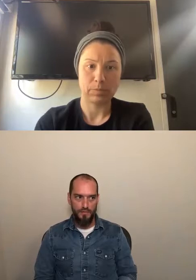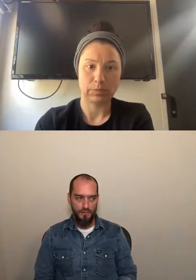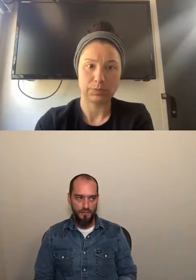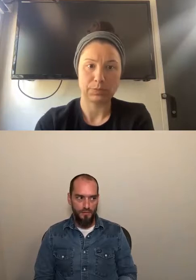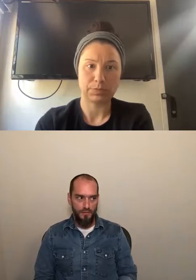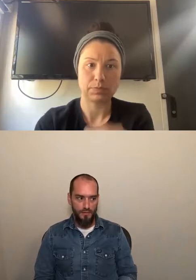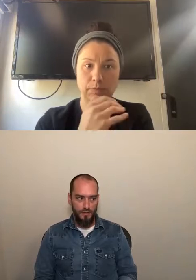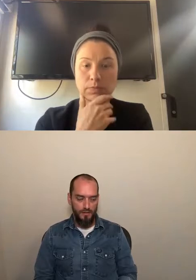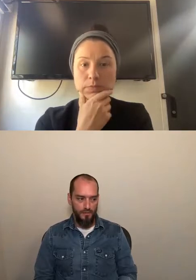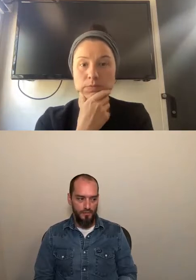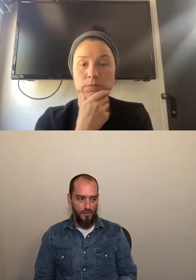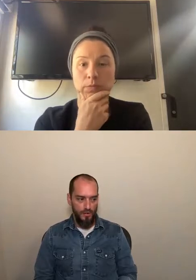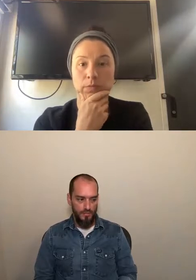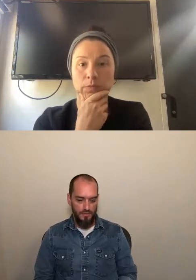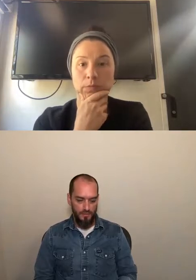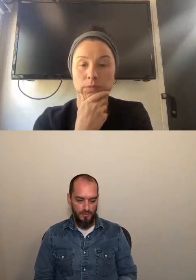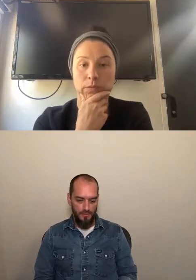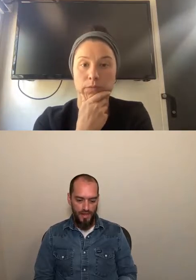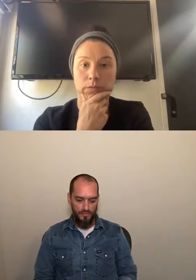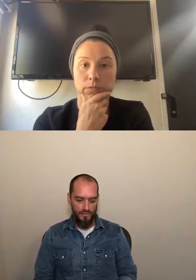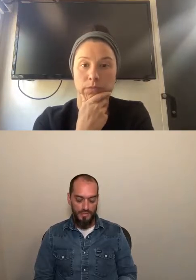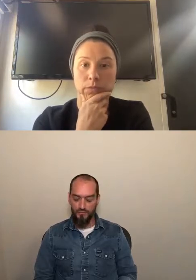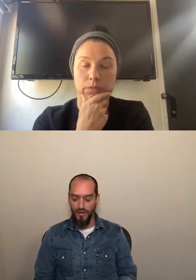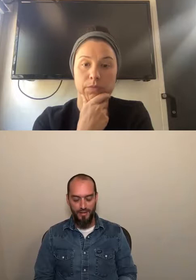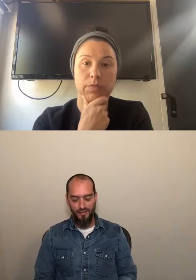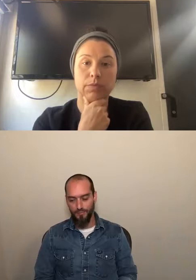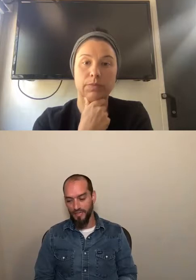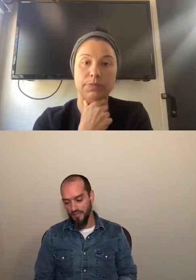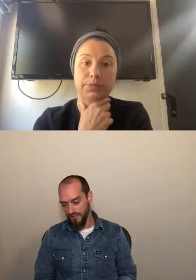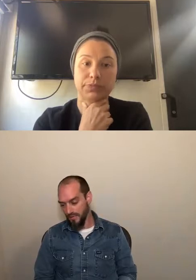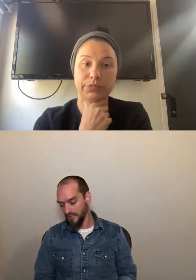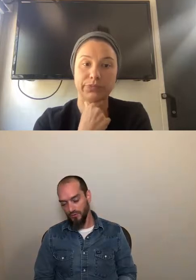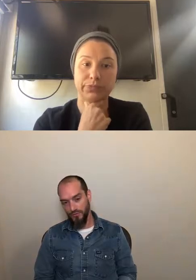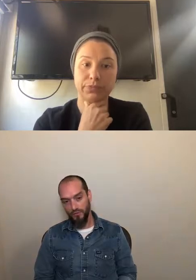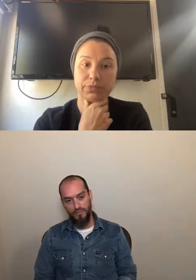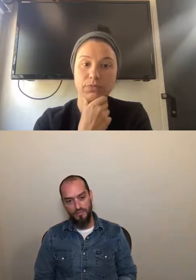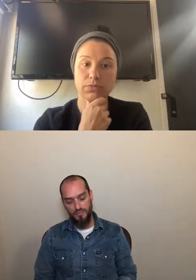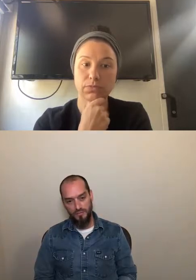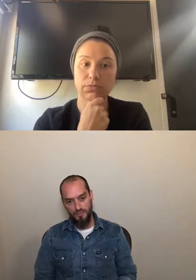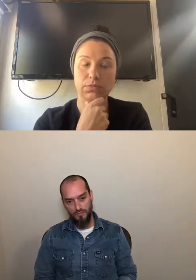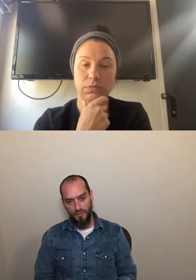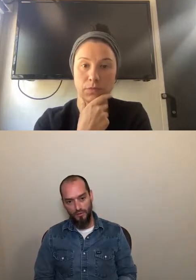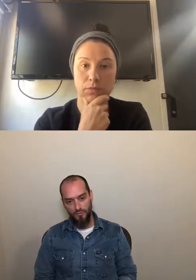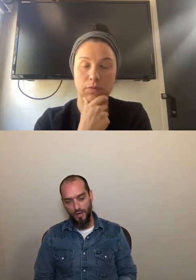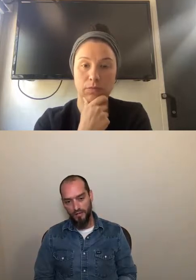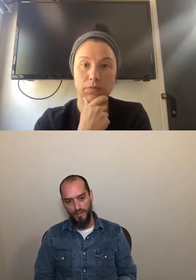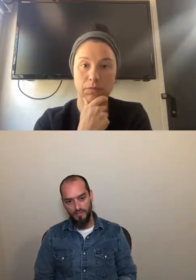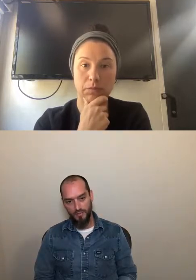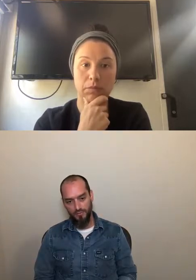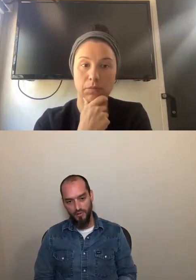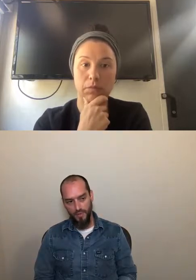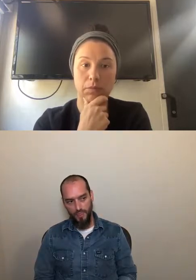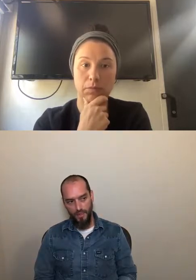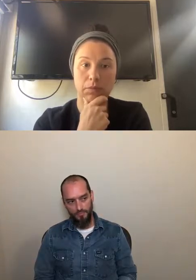And, you know, as far as having to testify in the beginning, yes, I was nervous, but I always reminded